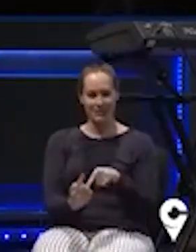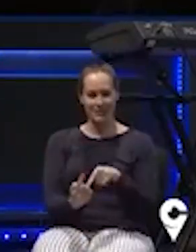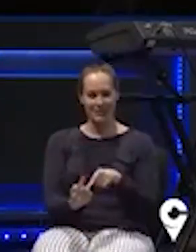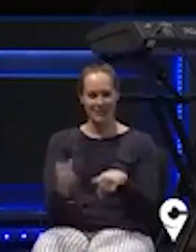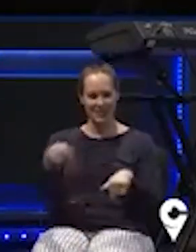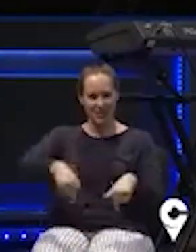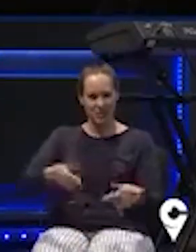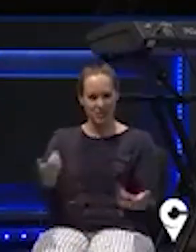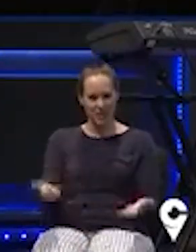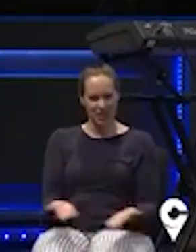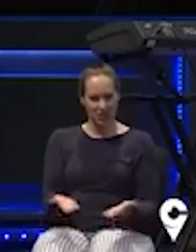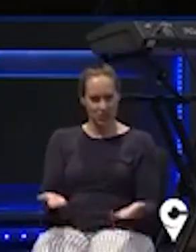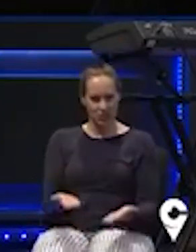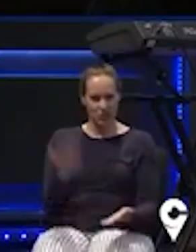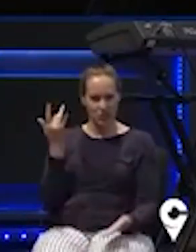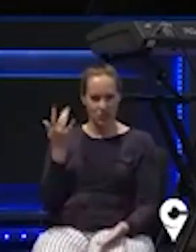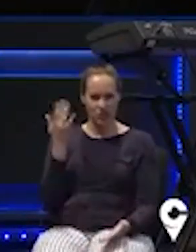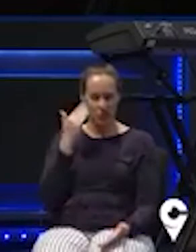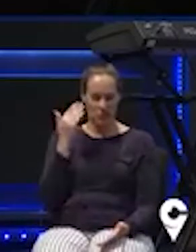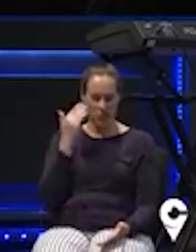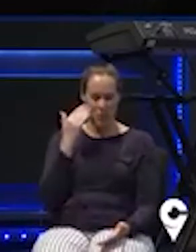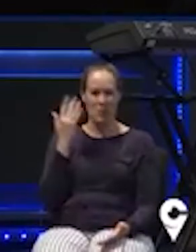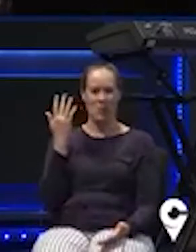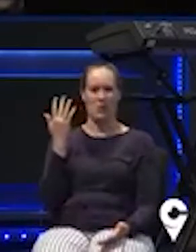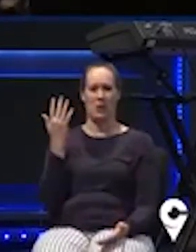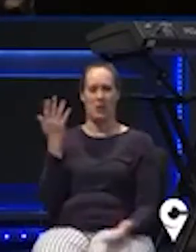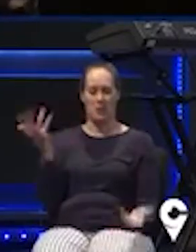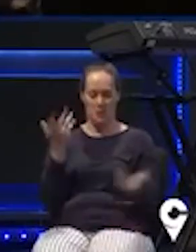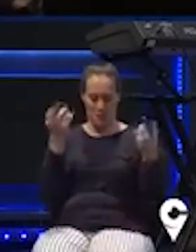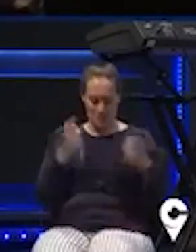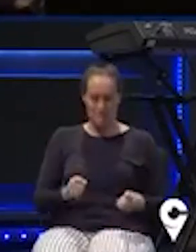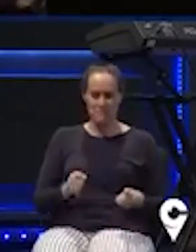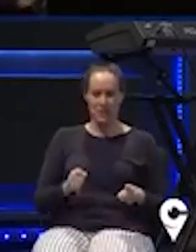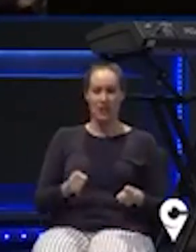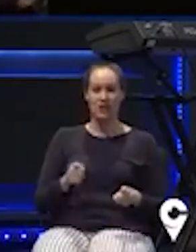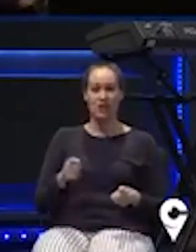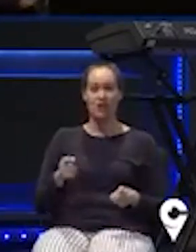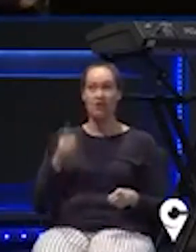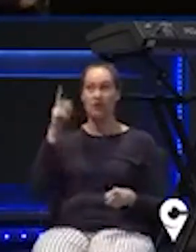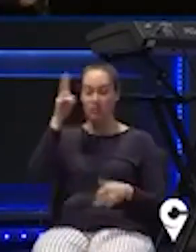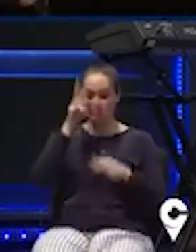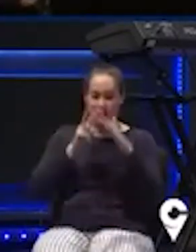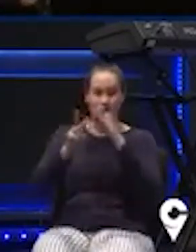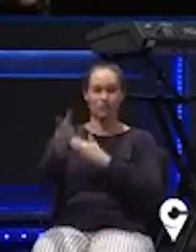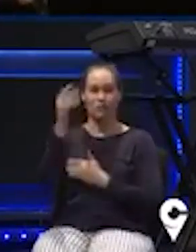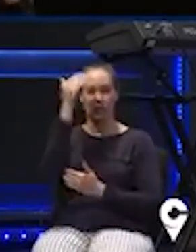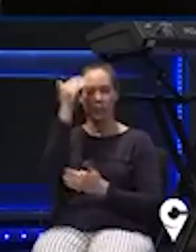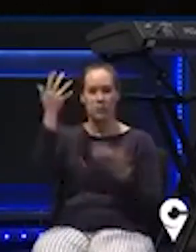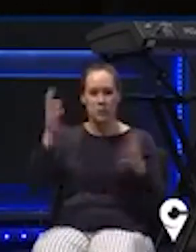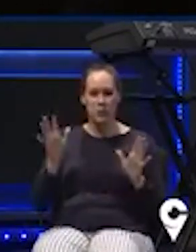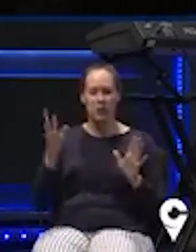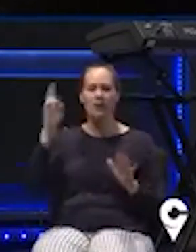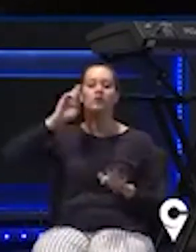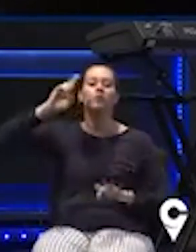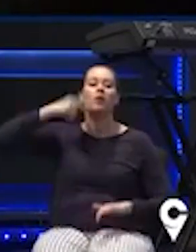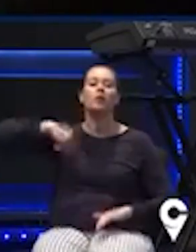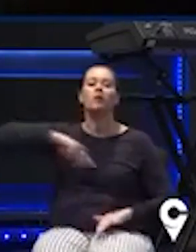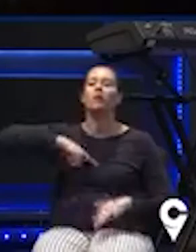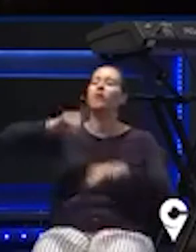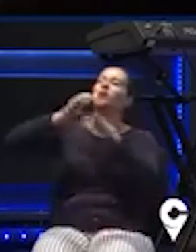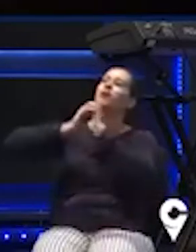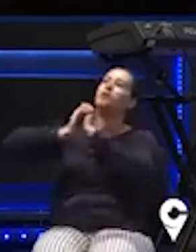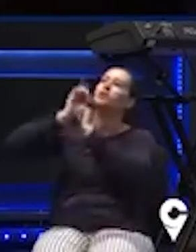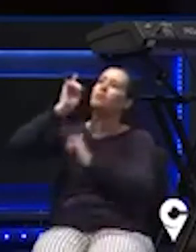place, knowing what would happen to him when he got to this place. That's why we worship him. That is the amazing